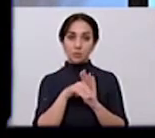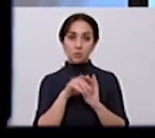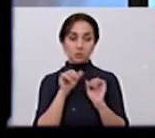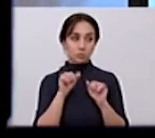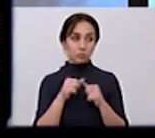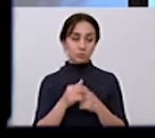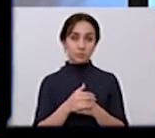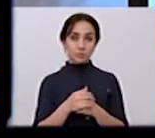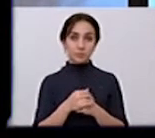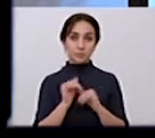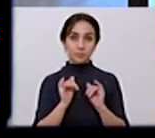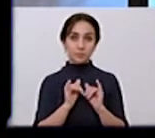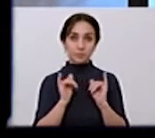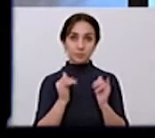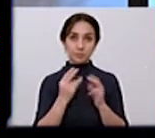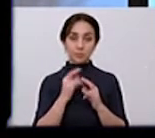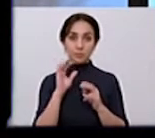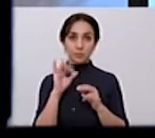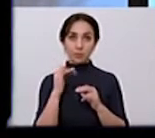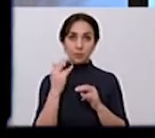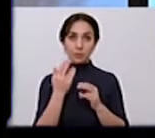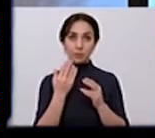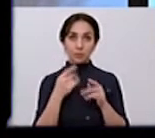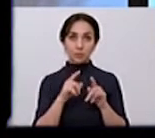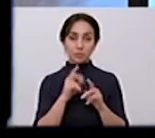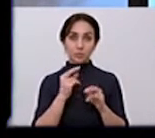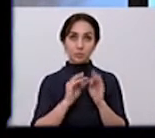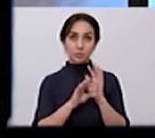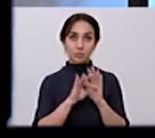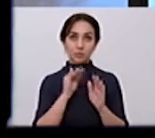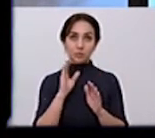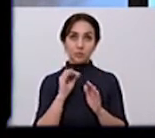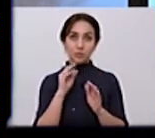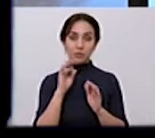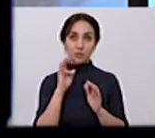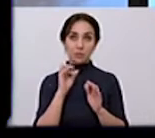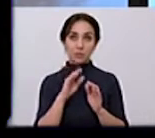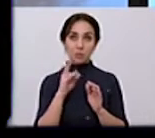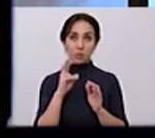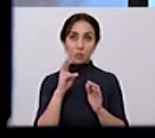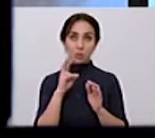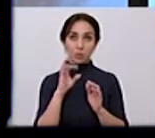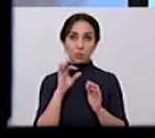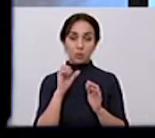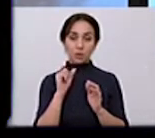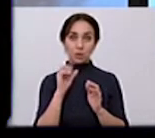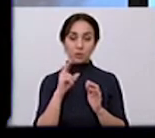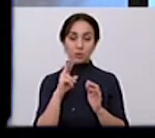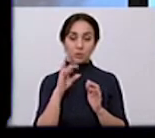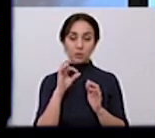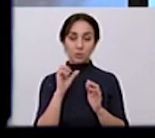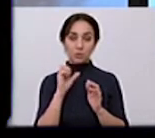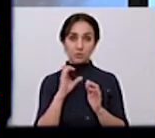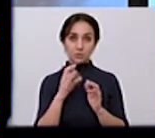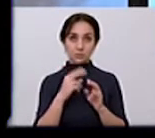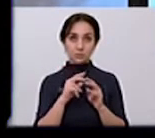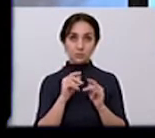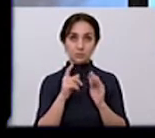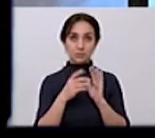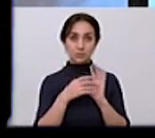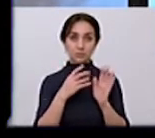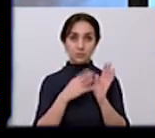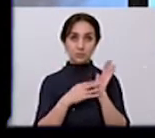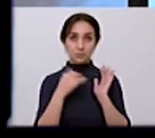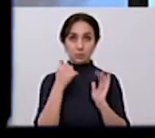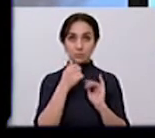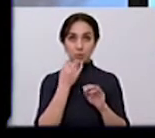ekan. Taraqqiyotida sotsialistik yo'lni tanlagan Vietnam, Laos, Kambodja 1990-yillarda